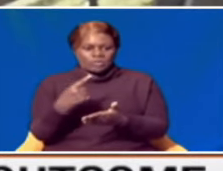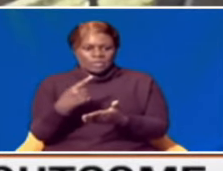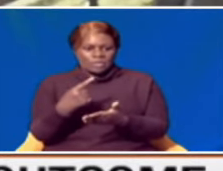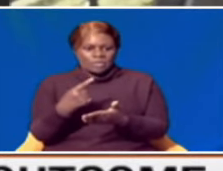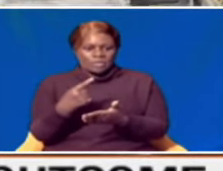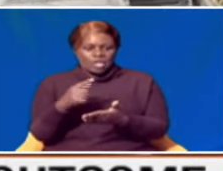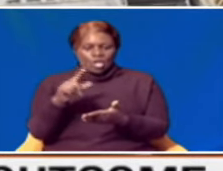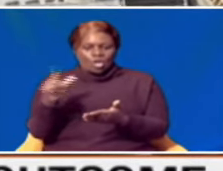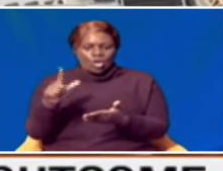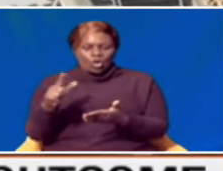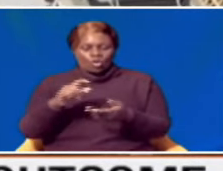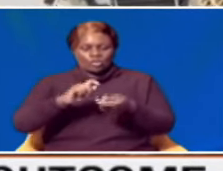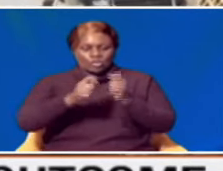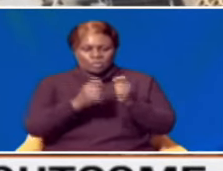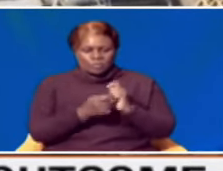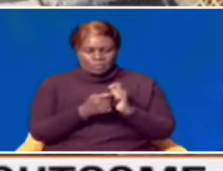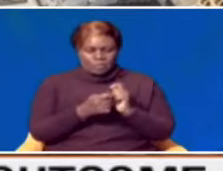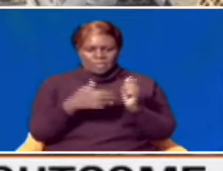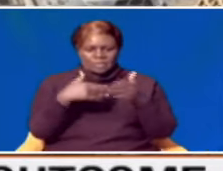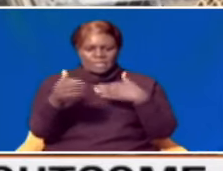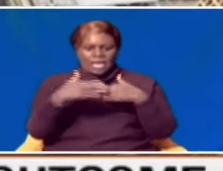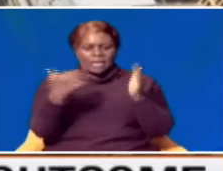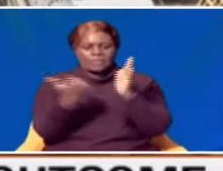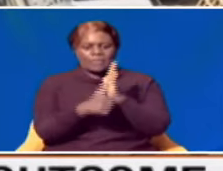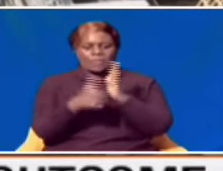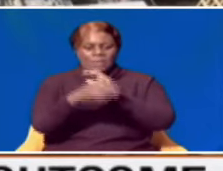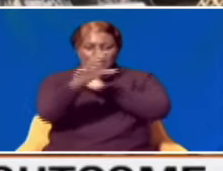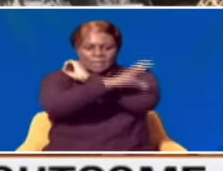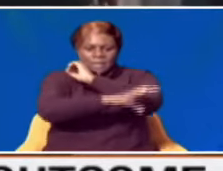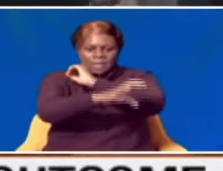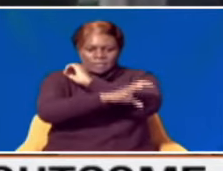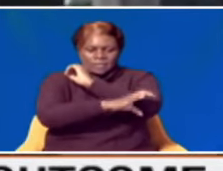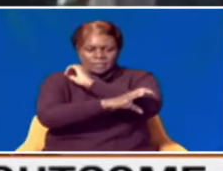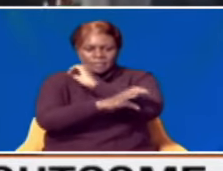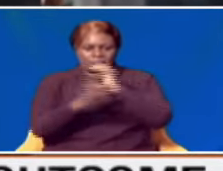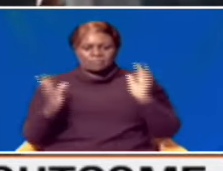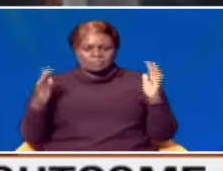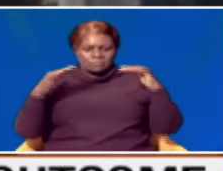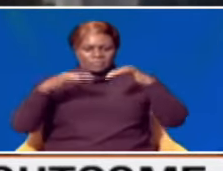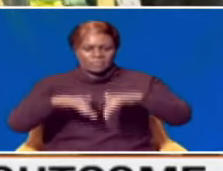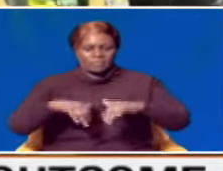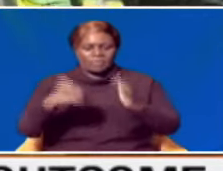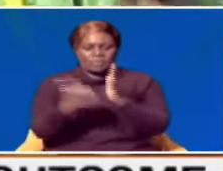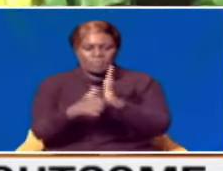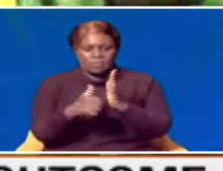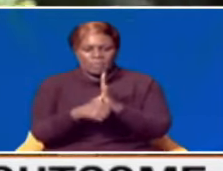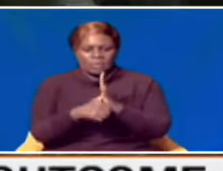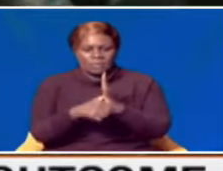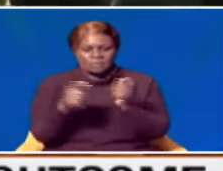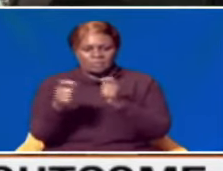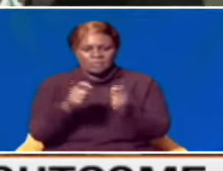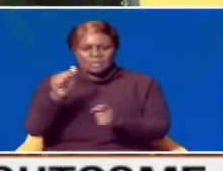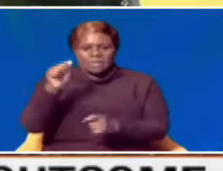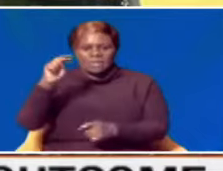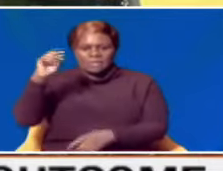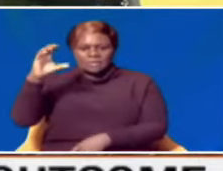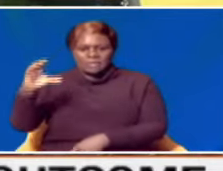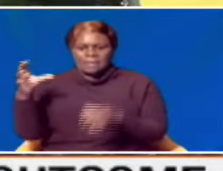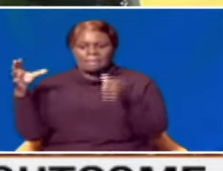load shedding, have been a sign of trouble for the country and a gathering storm for the ruling ANC